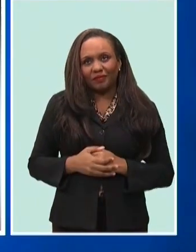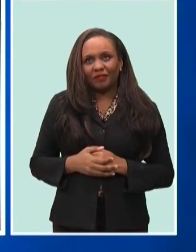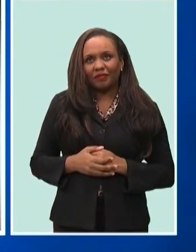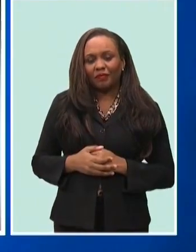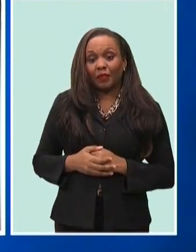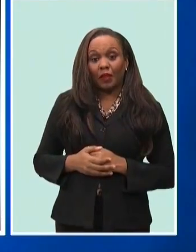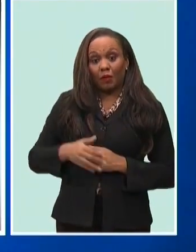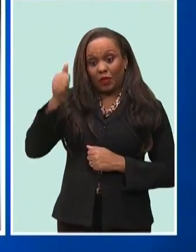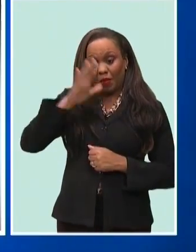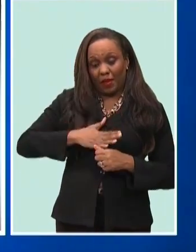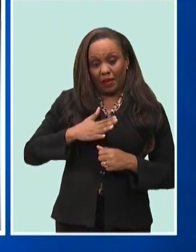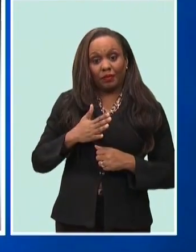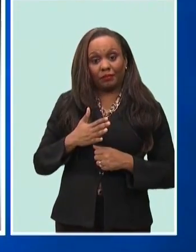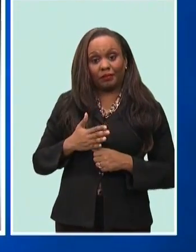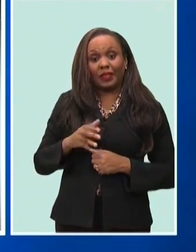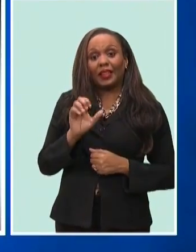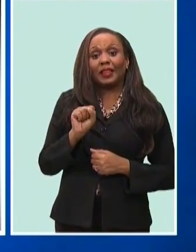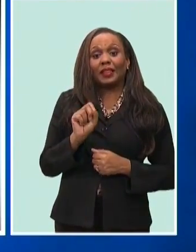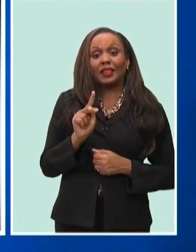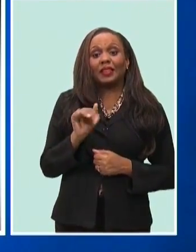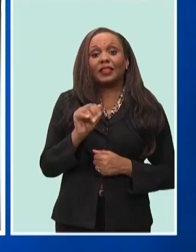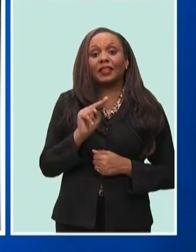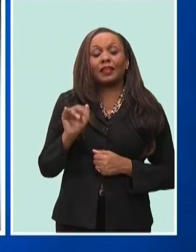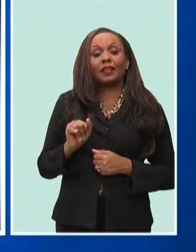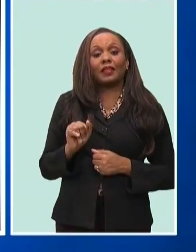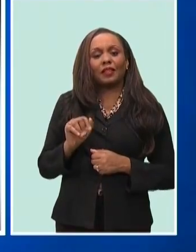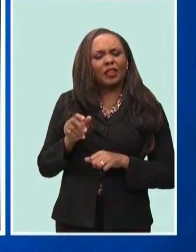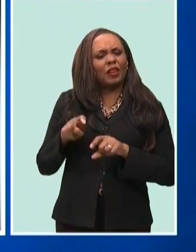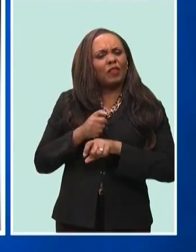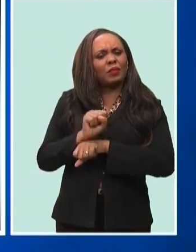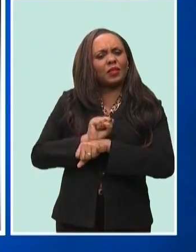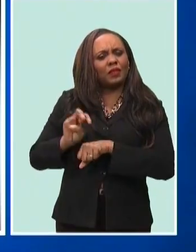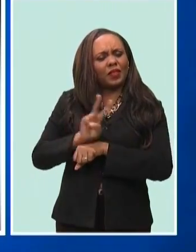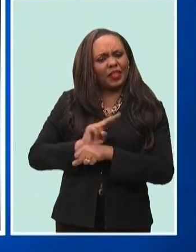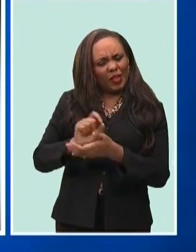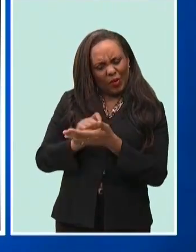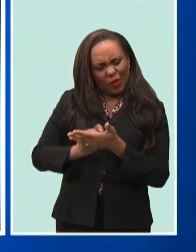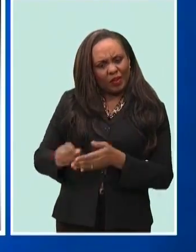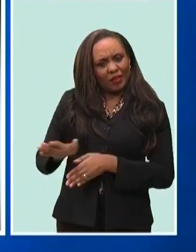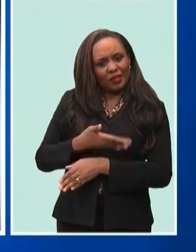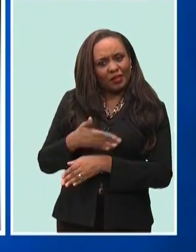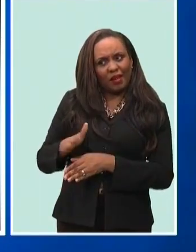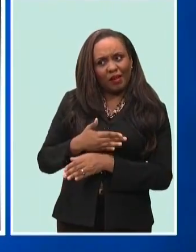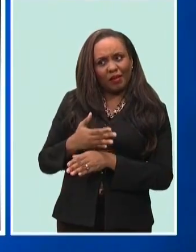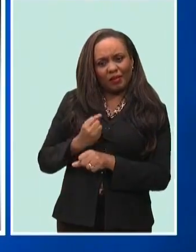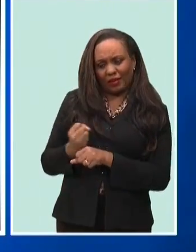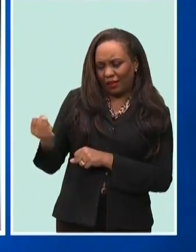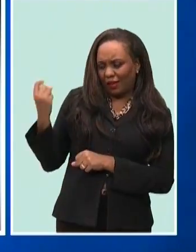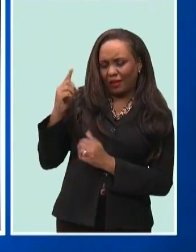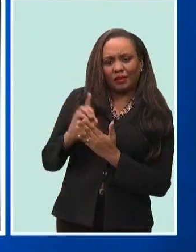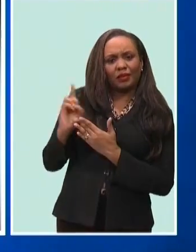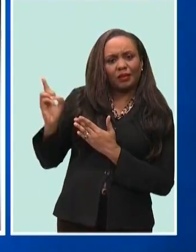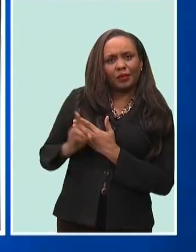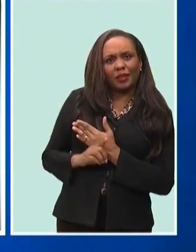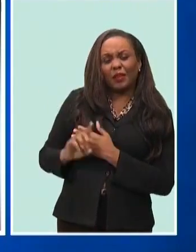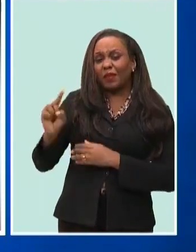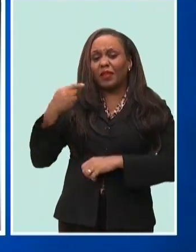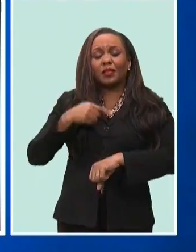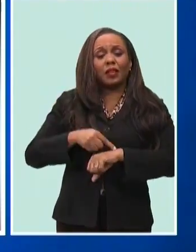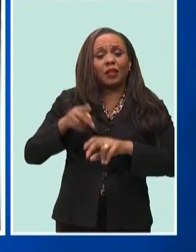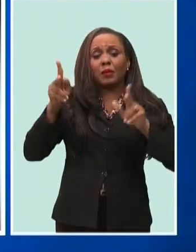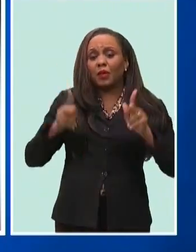man, Vincentian Skinny Fabulous, who wrote the infectious tune quite late in the season in December. It's the first time a non-national